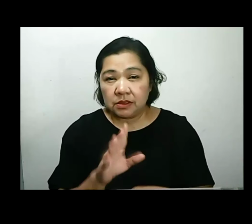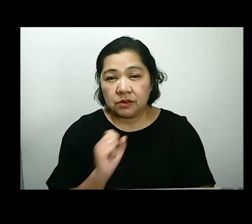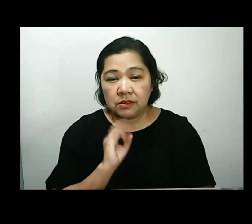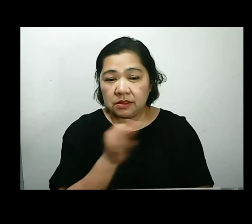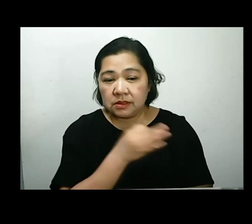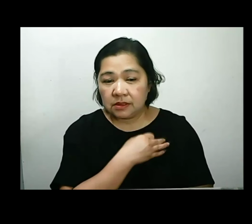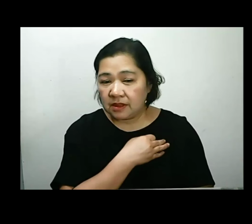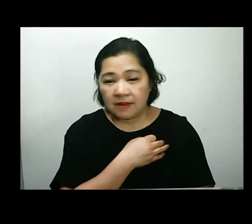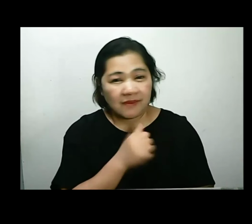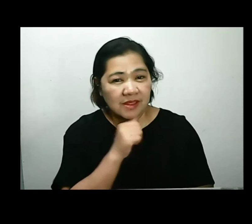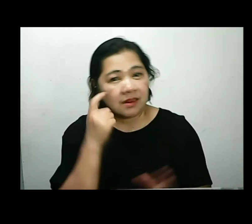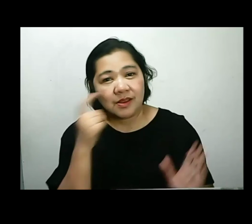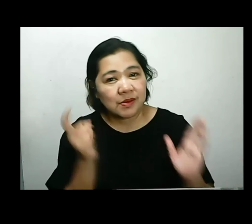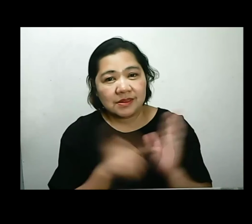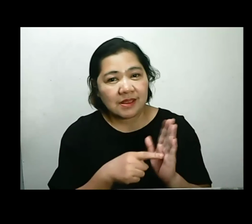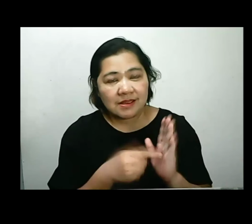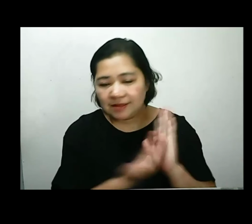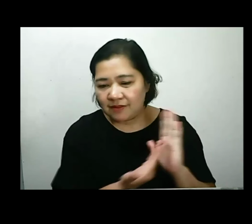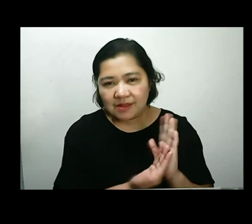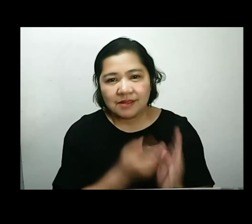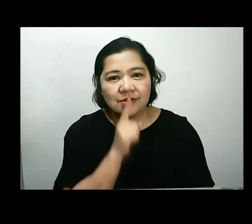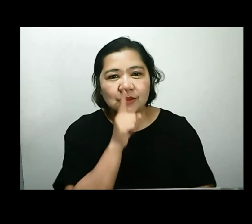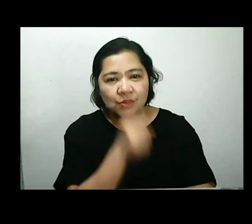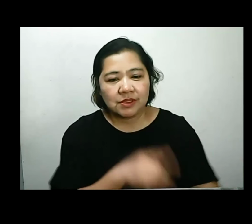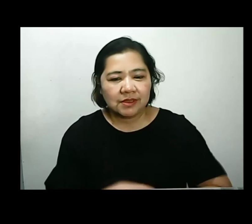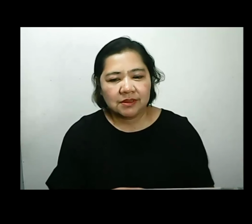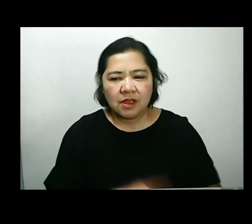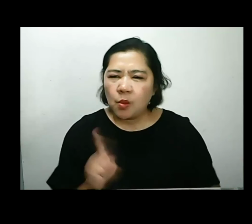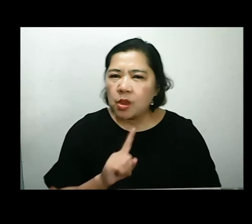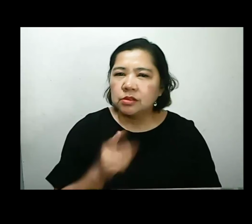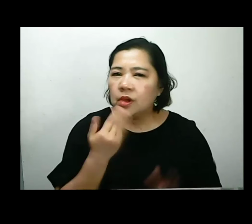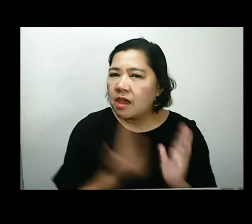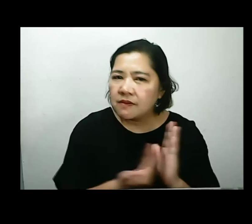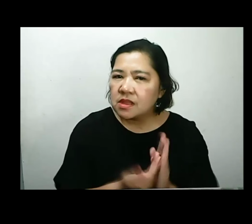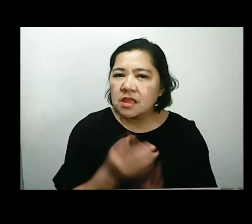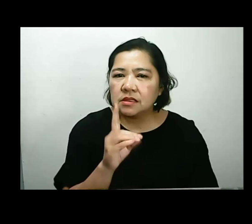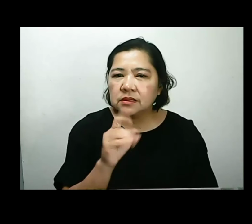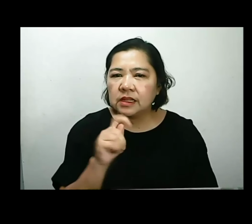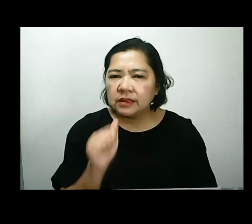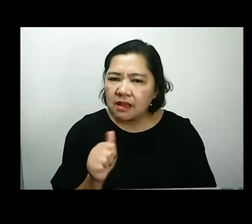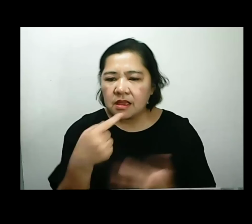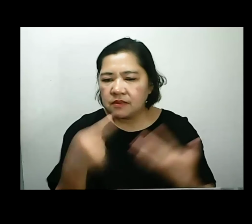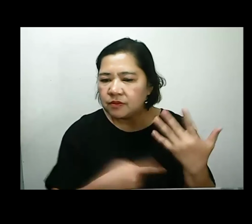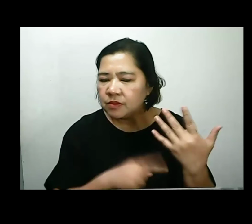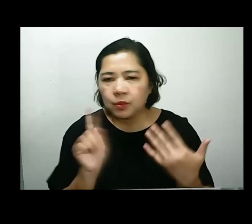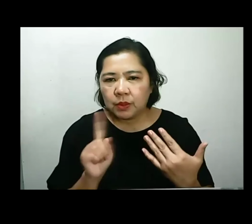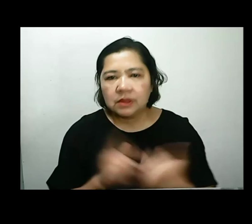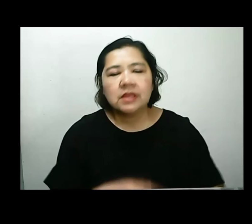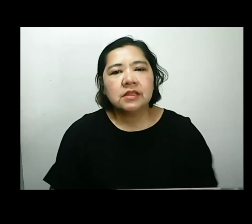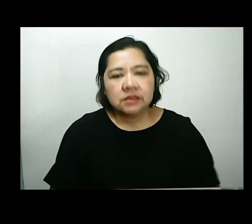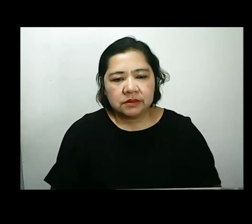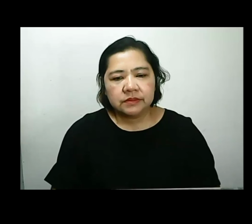evidence one? You know, when you go down and you say, what's your evidence? What's your data? What's your information? And so I